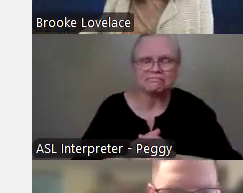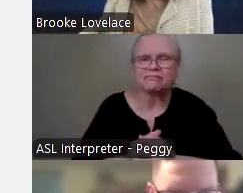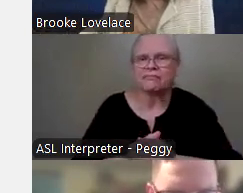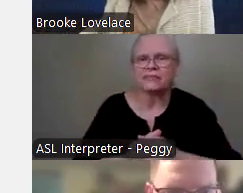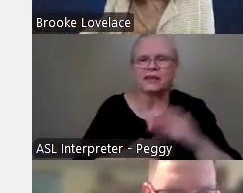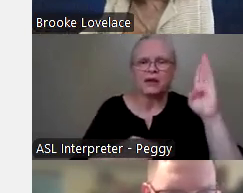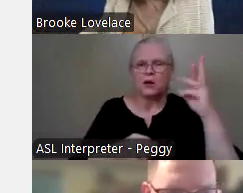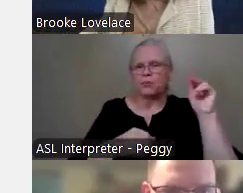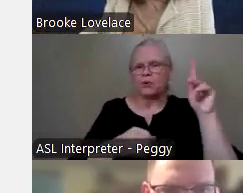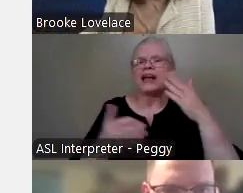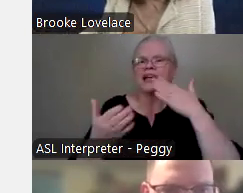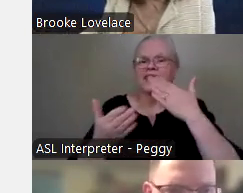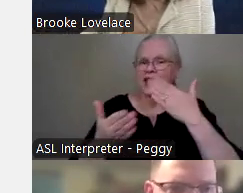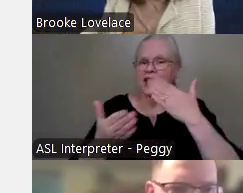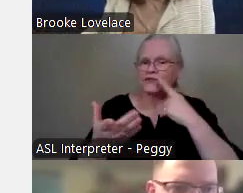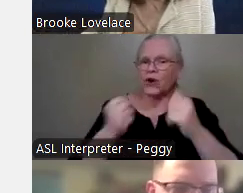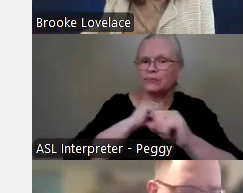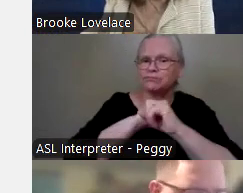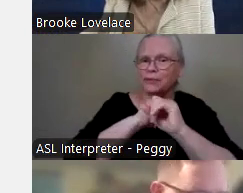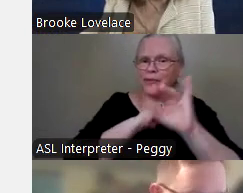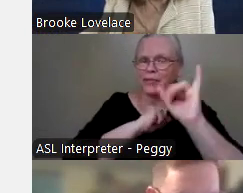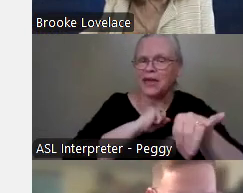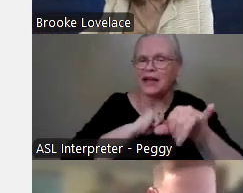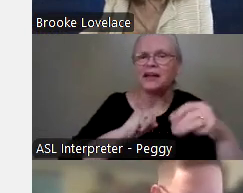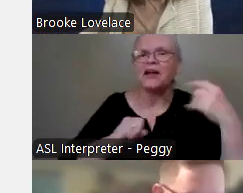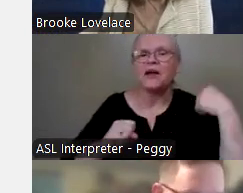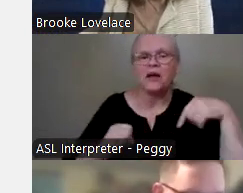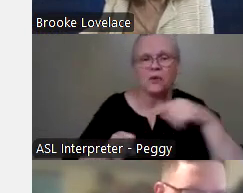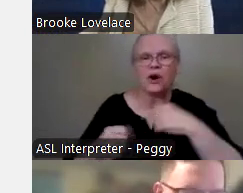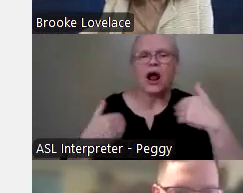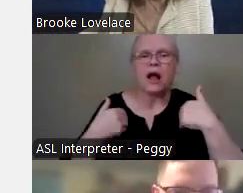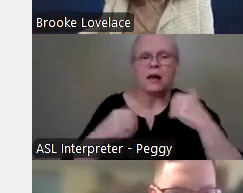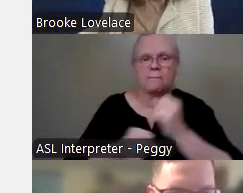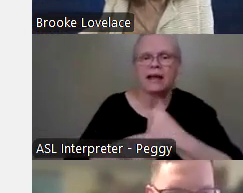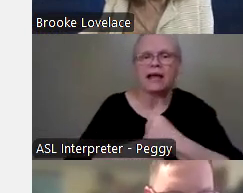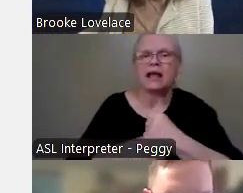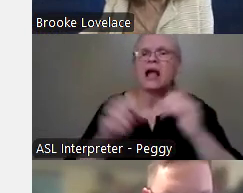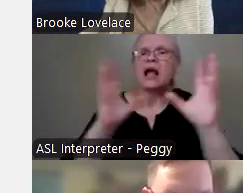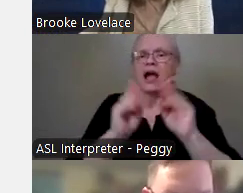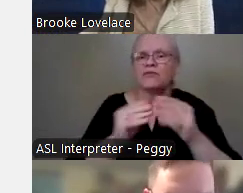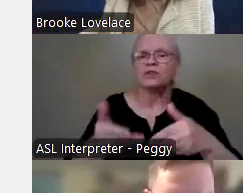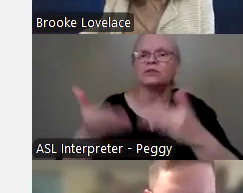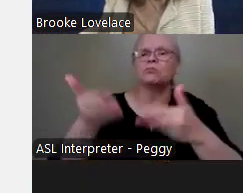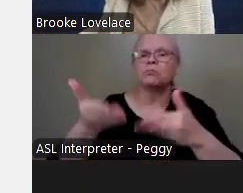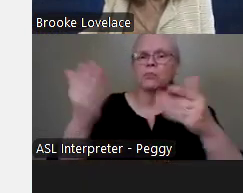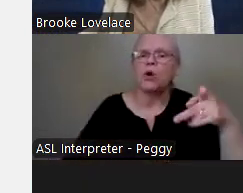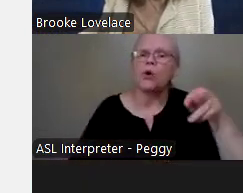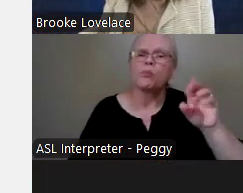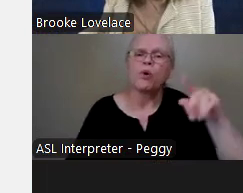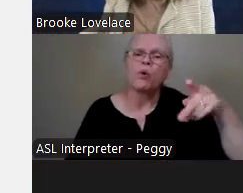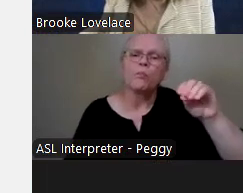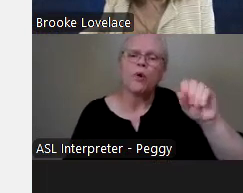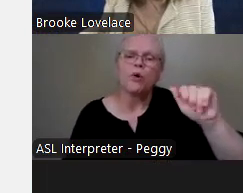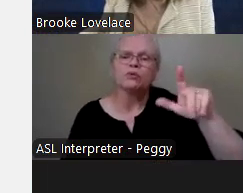that plug. We are doing a call for proposals right now for the conference. So if anybody out there,